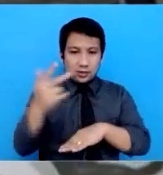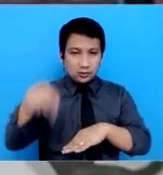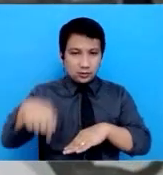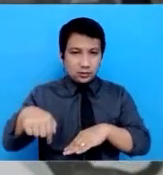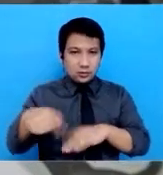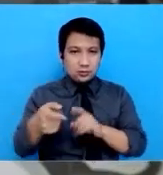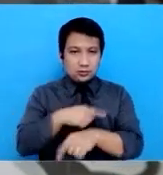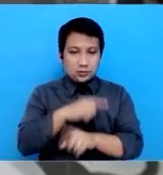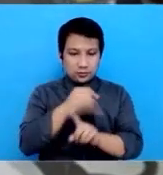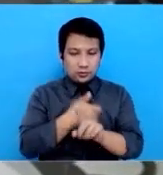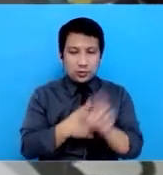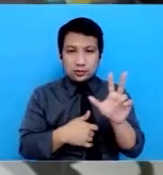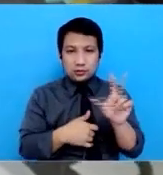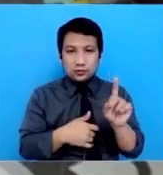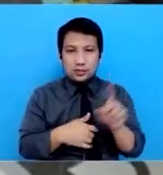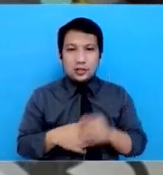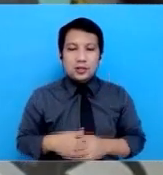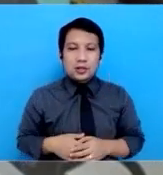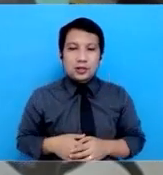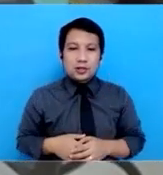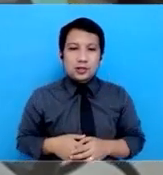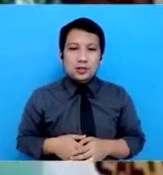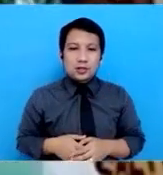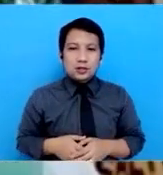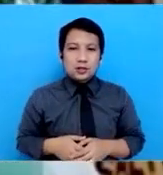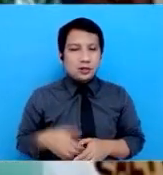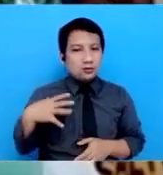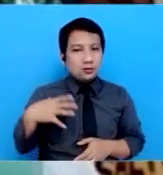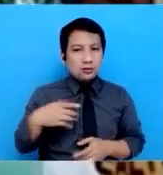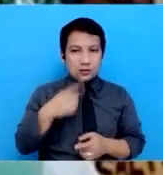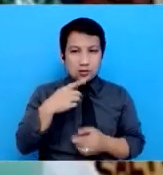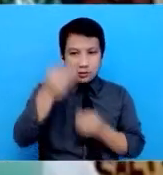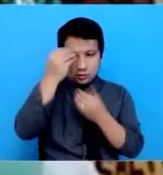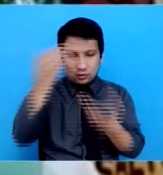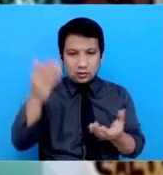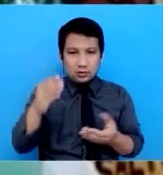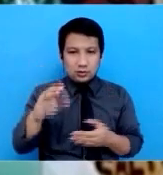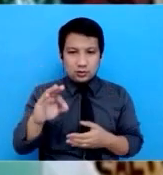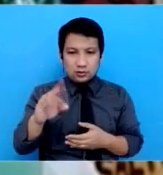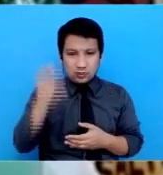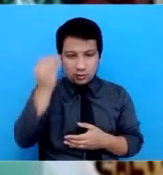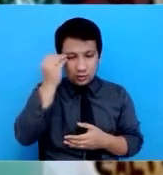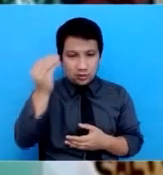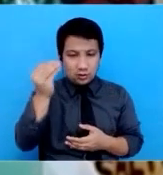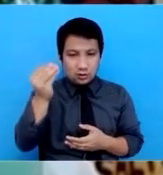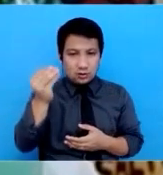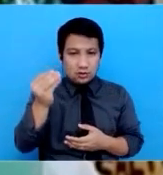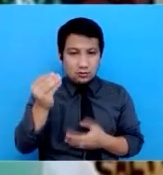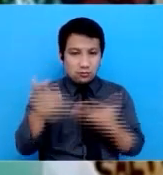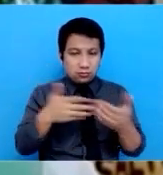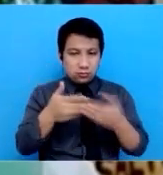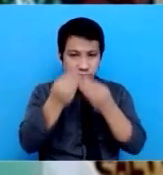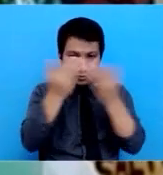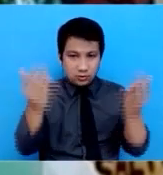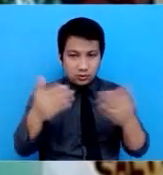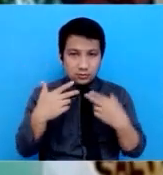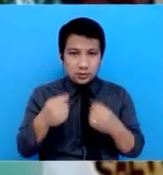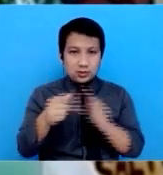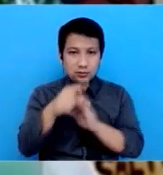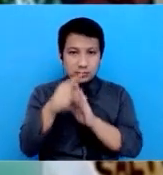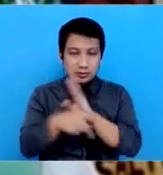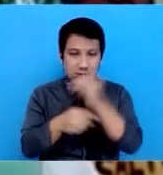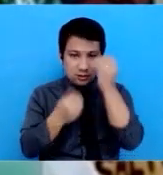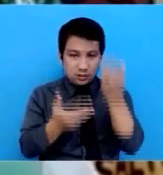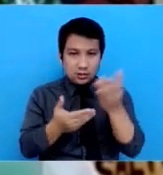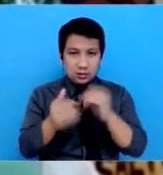January 31. We just have to ensure that the conditions, the health protocols, the